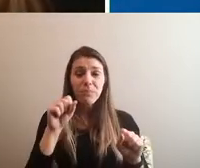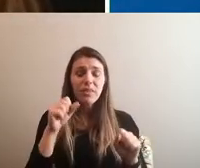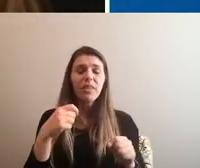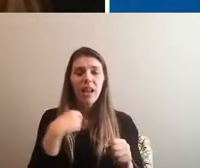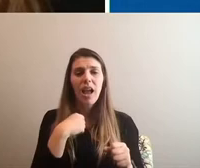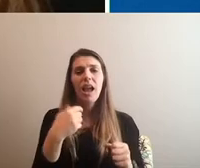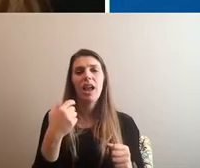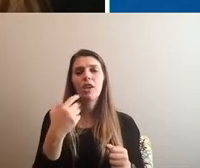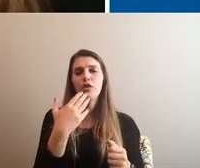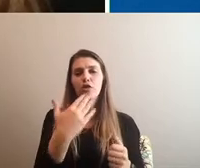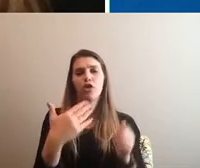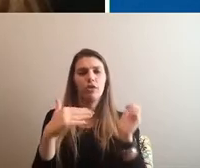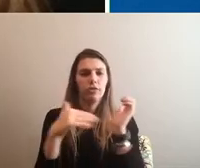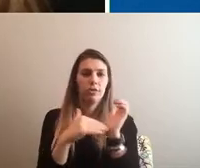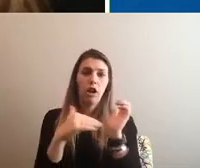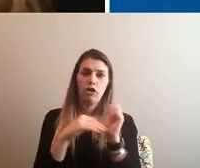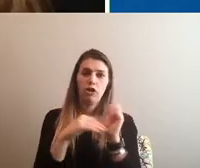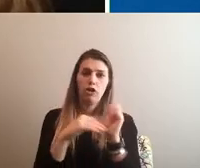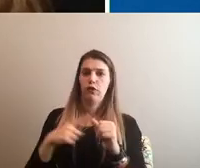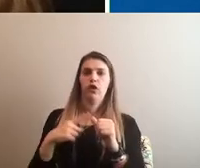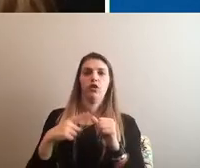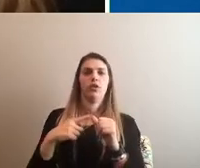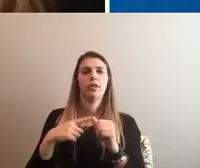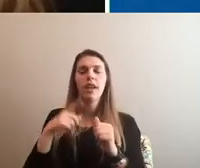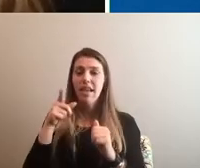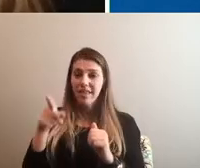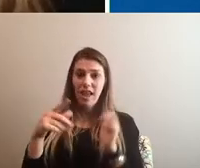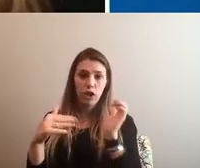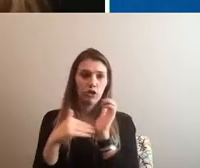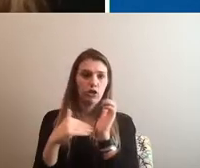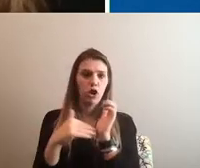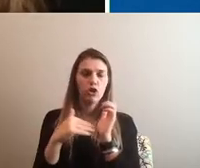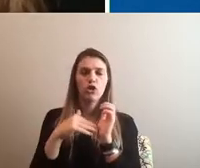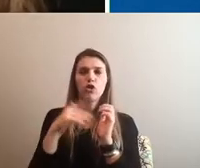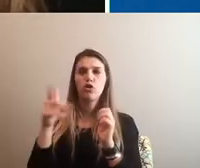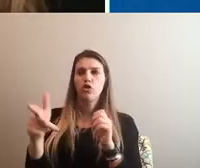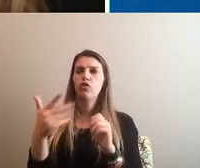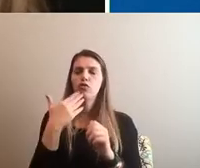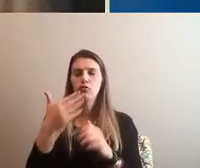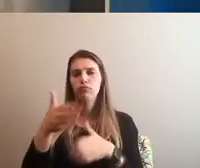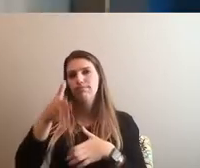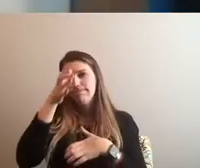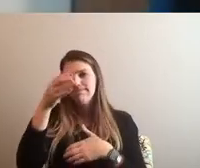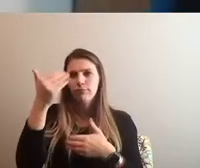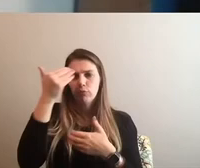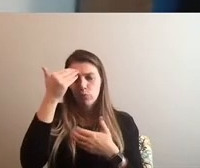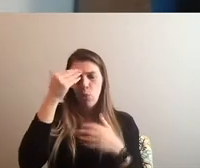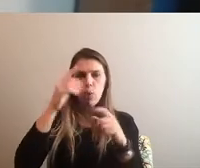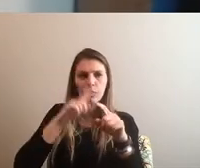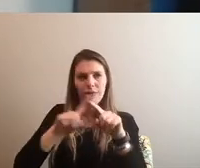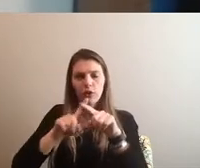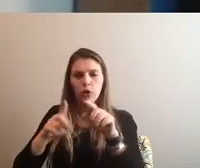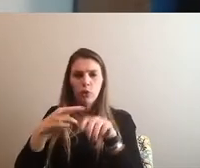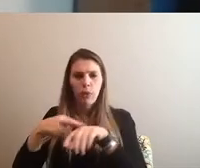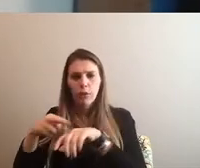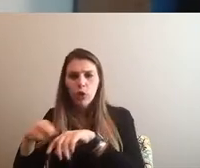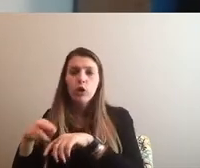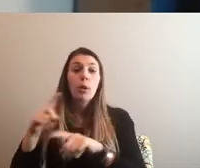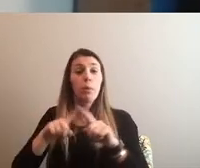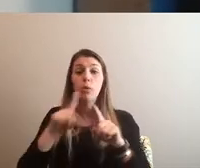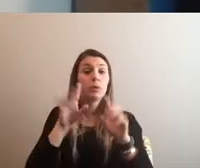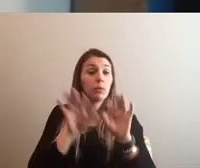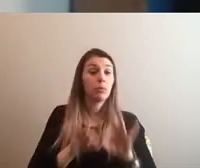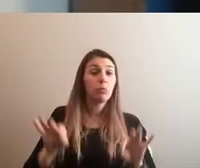good pediatrician first, and she became a good referral for a lot of things. But I think the most important thing is if you